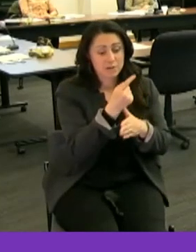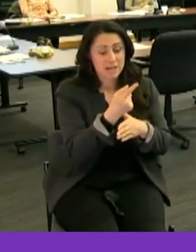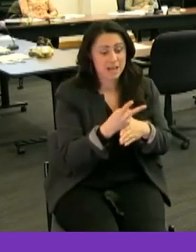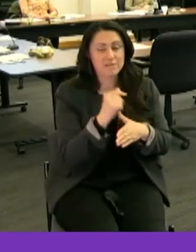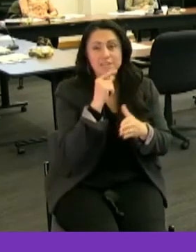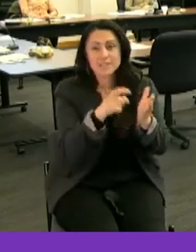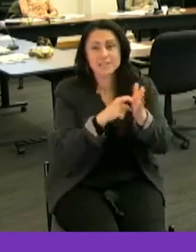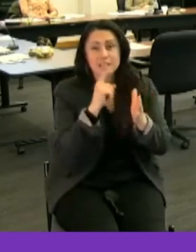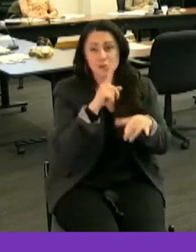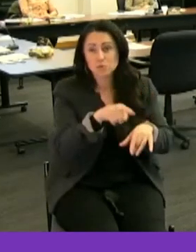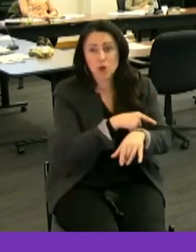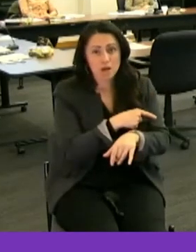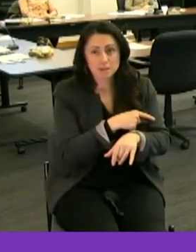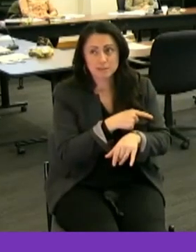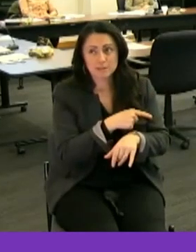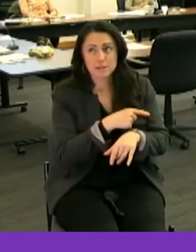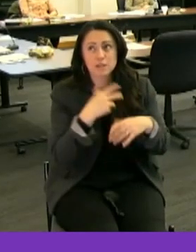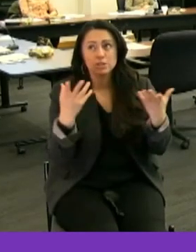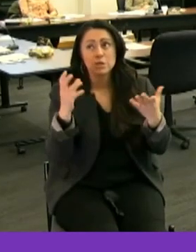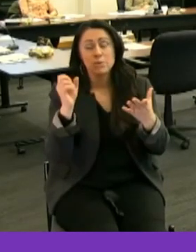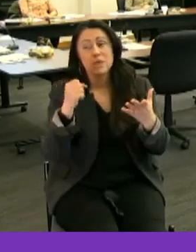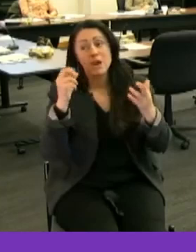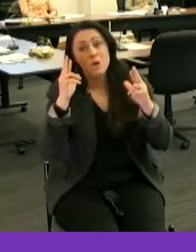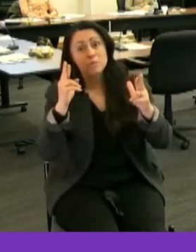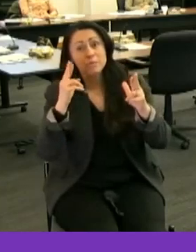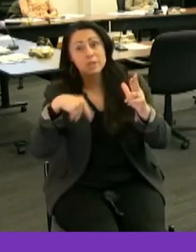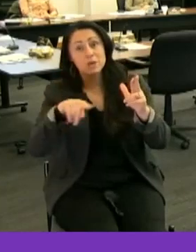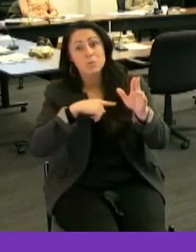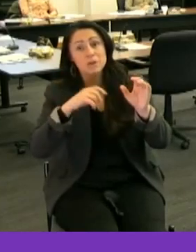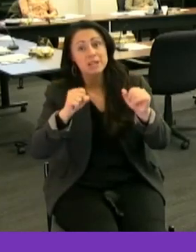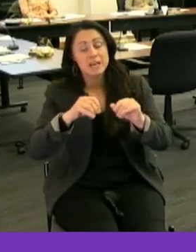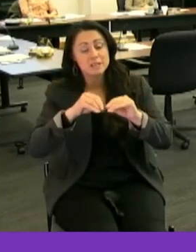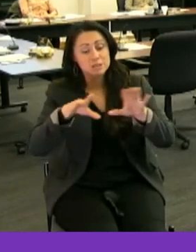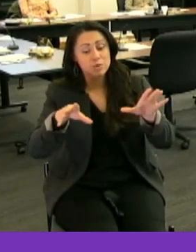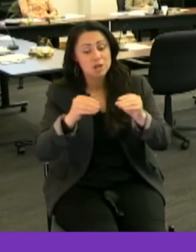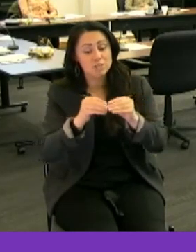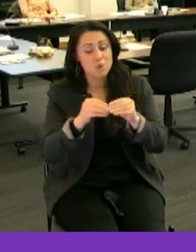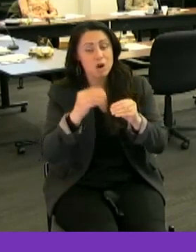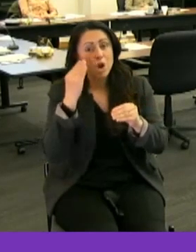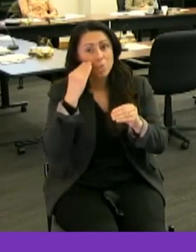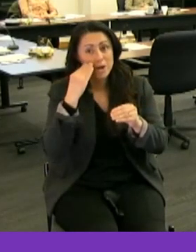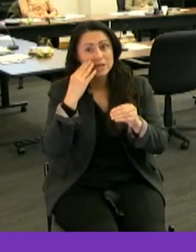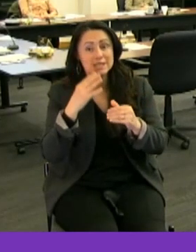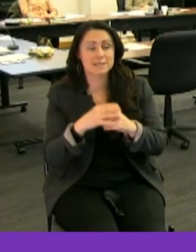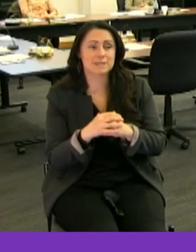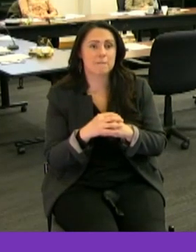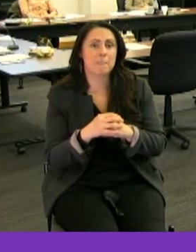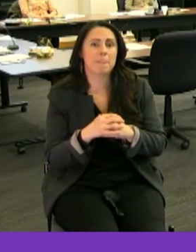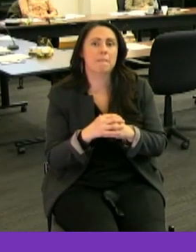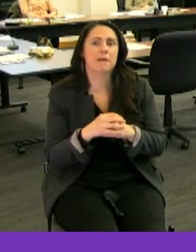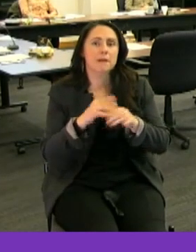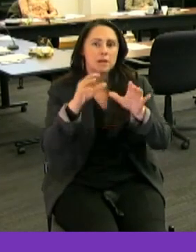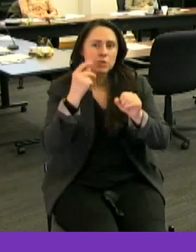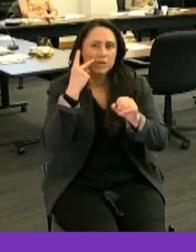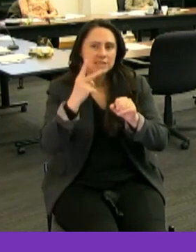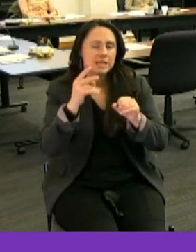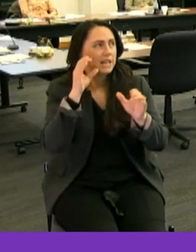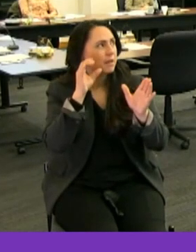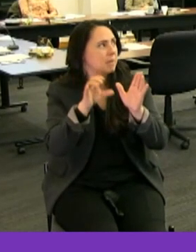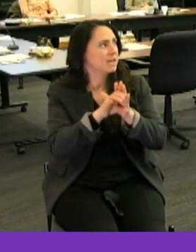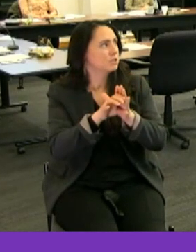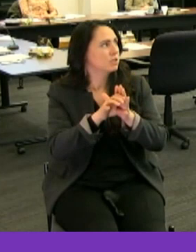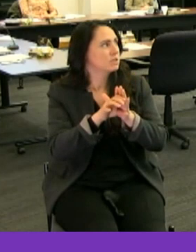too long. So yeah, hopefully we can spread more awareness about Cleared For. And so as you can see these